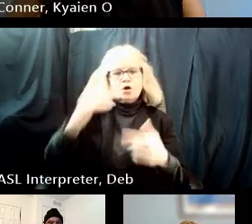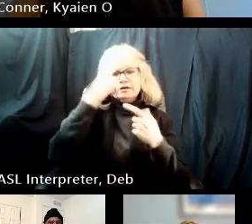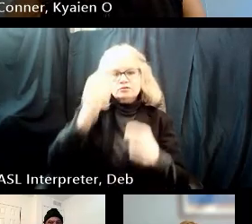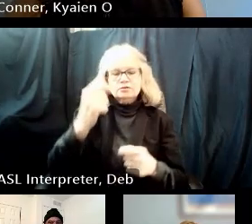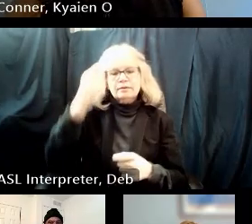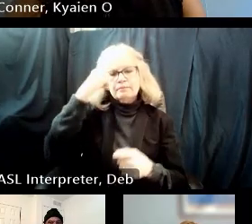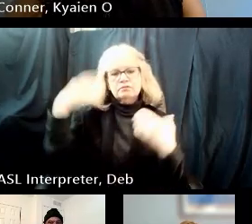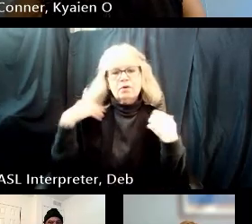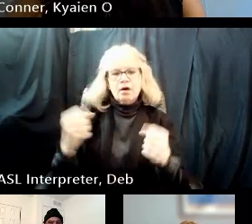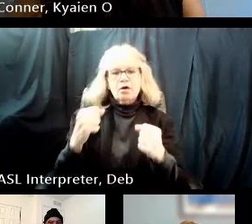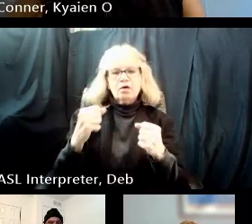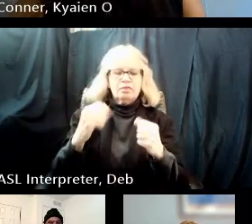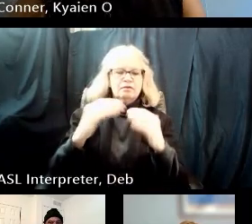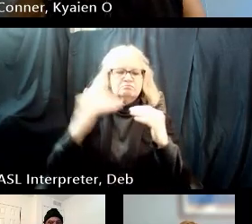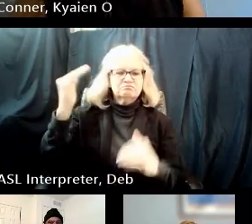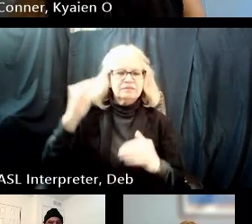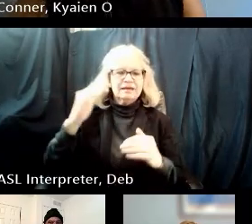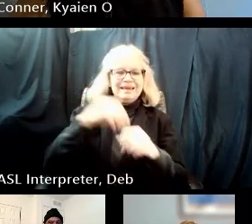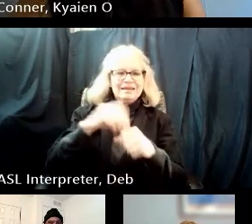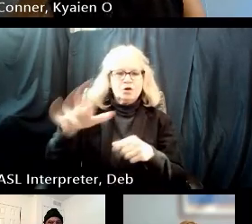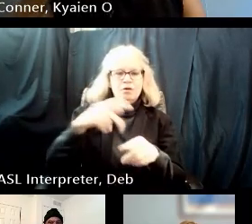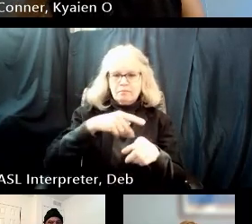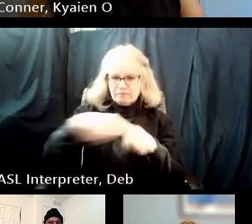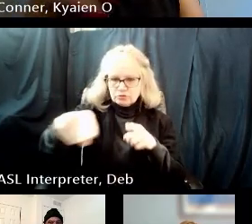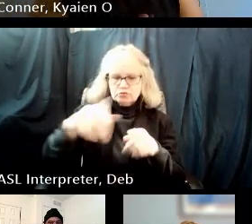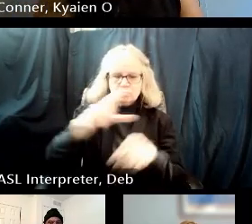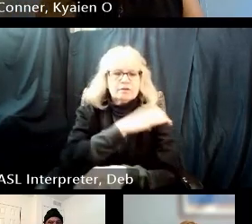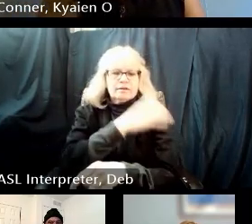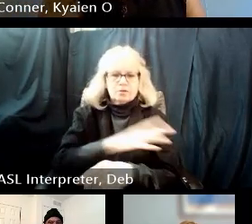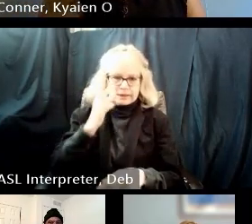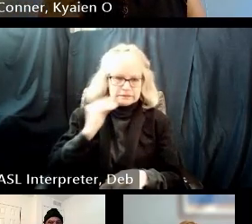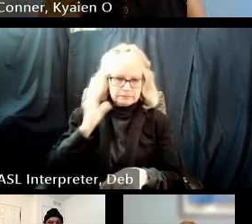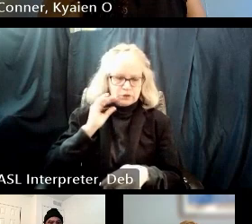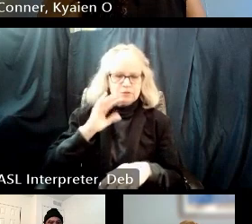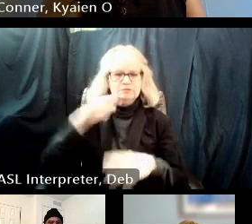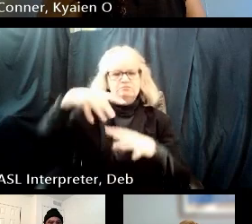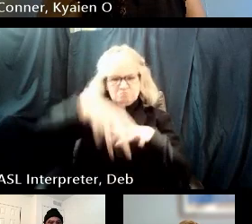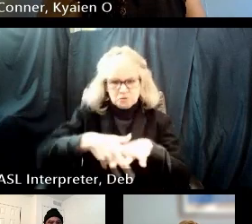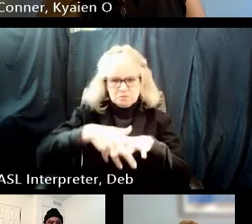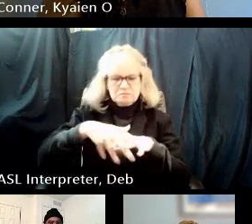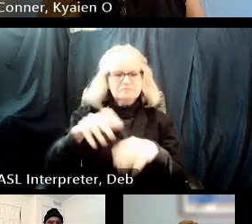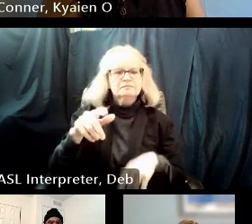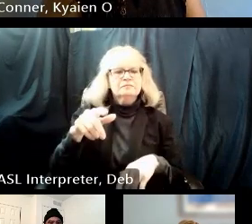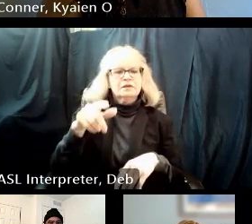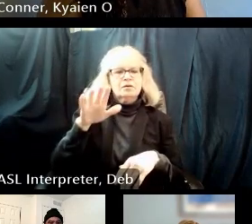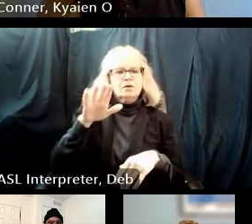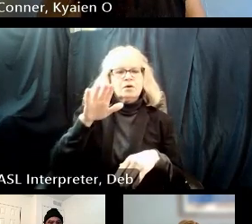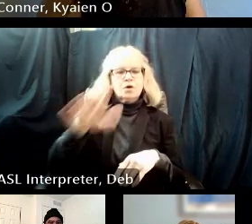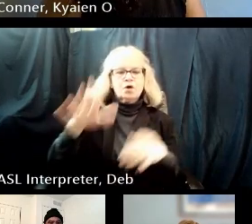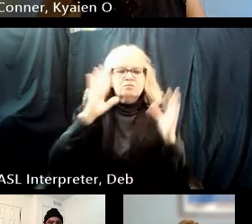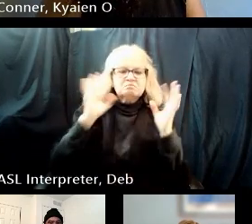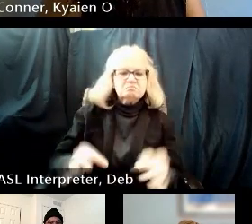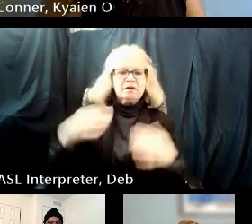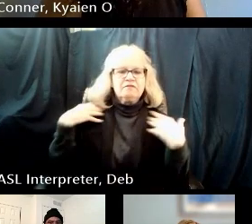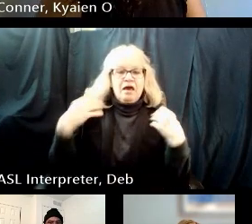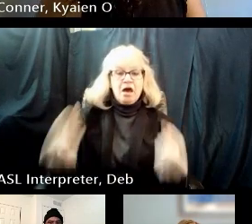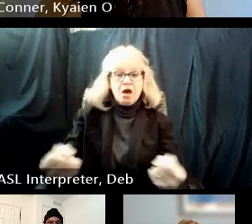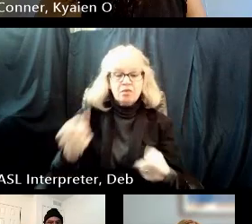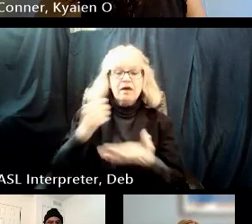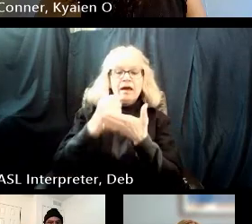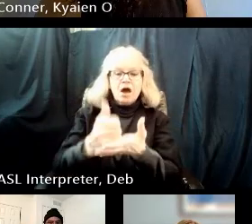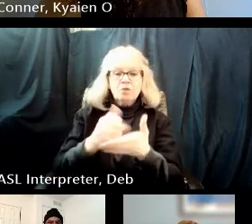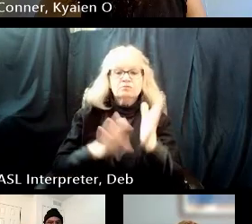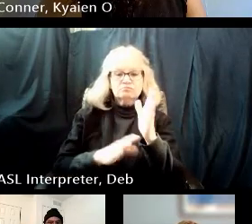clinical experience. Her training in structural determinants of health has aided in her development and enhancement of evidence-based interventions